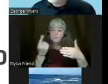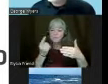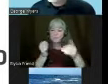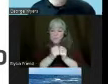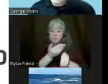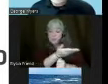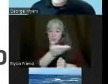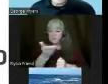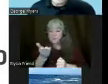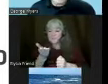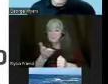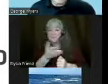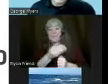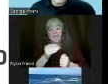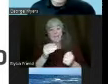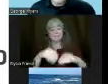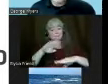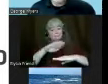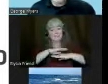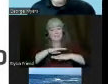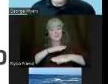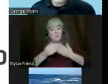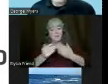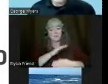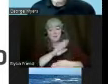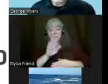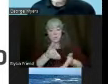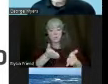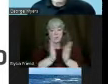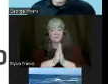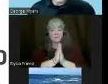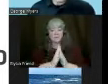you and meet whatever that request is.